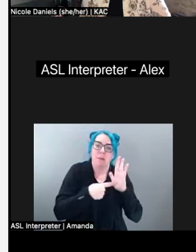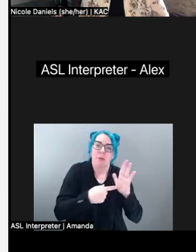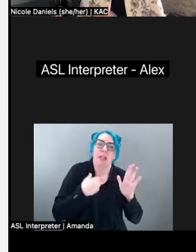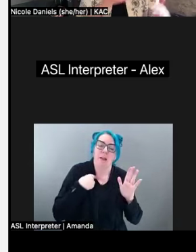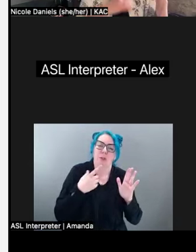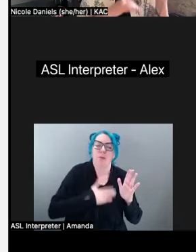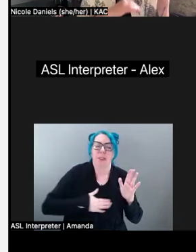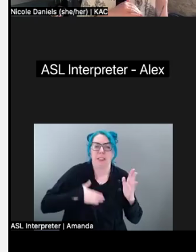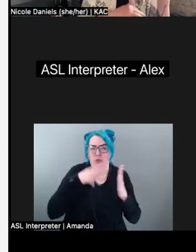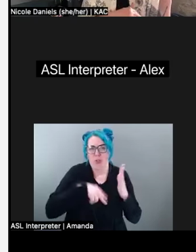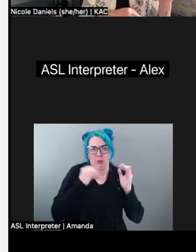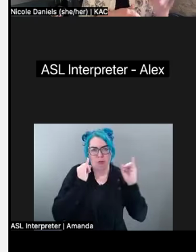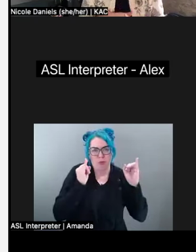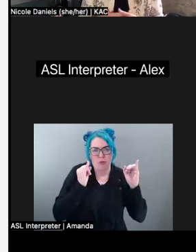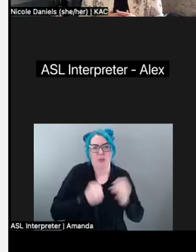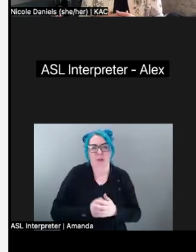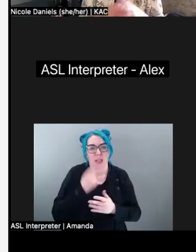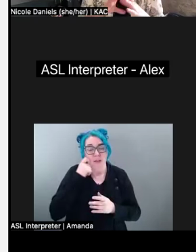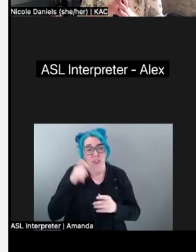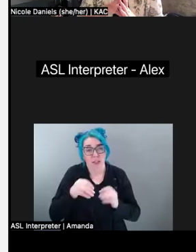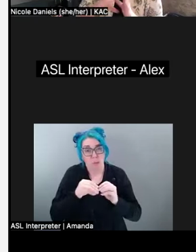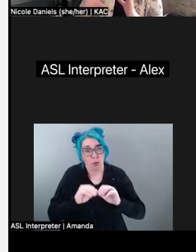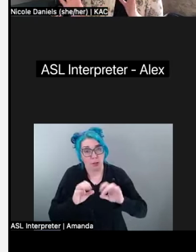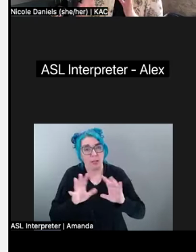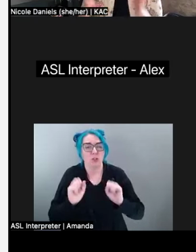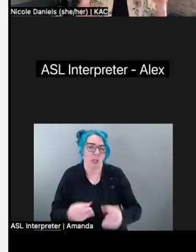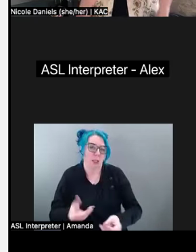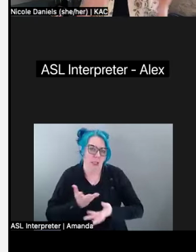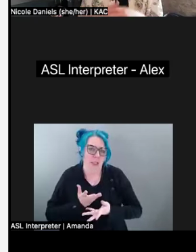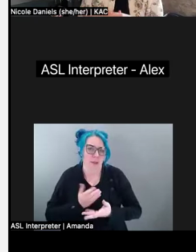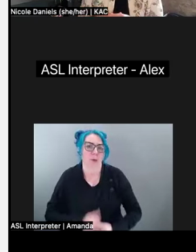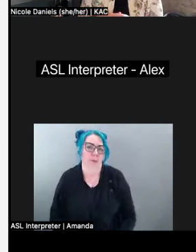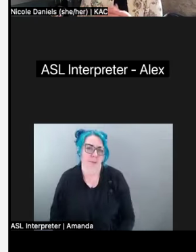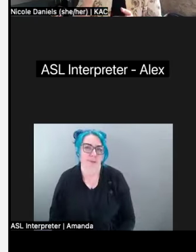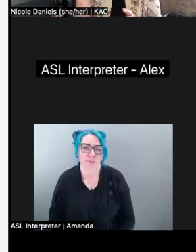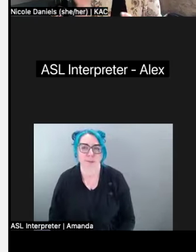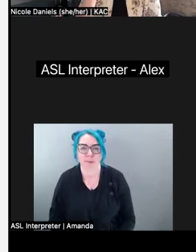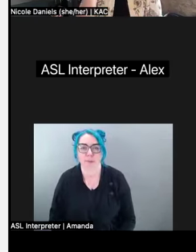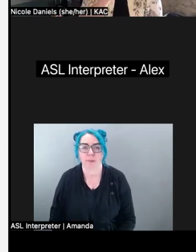there are CADAC line ranges there where you can find, if you're working off of your CADAC